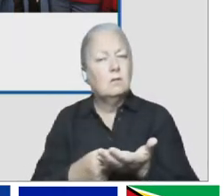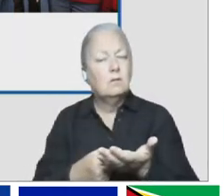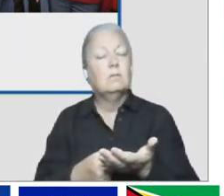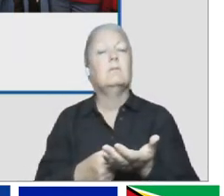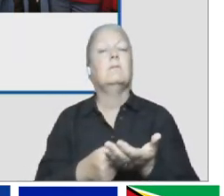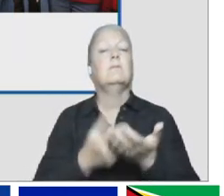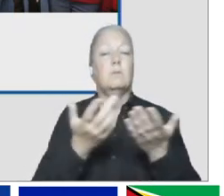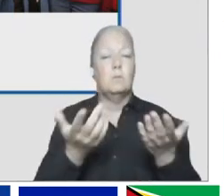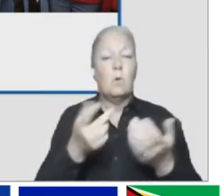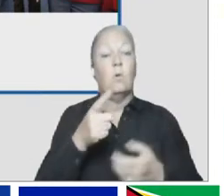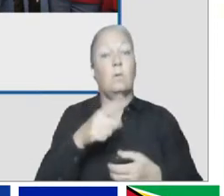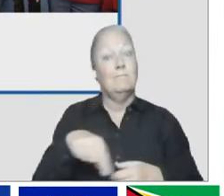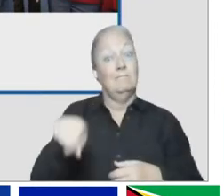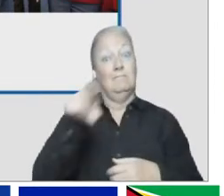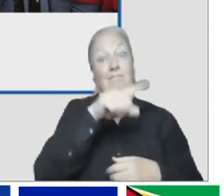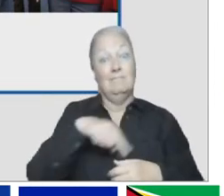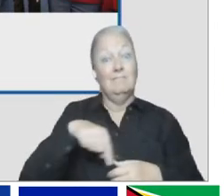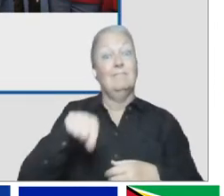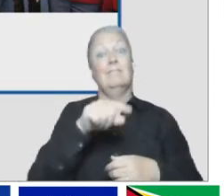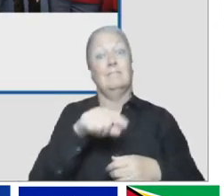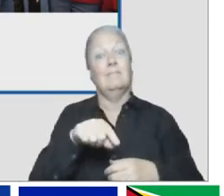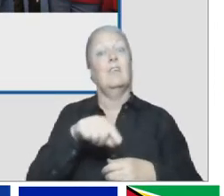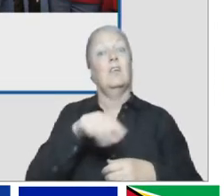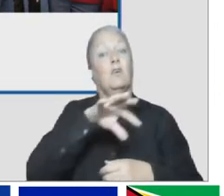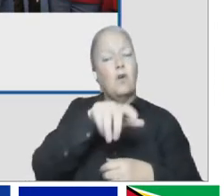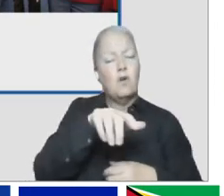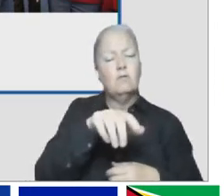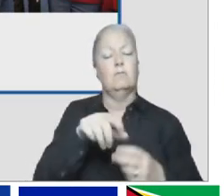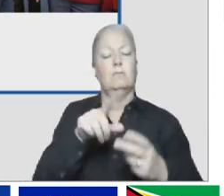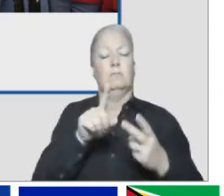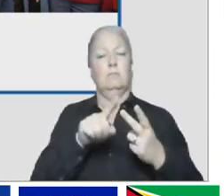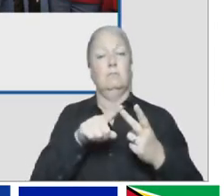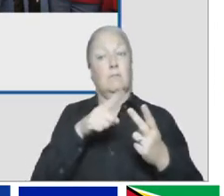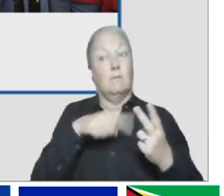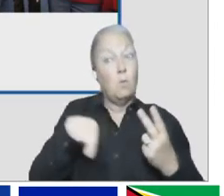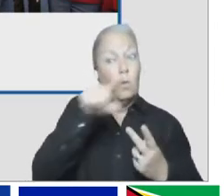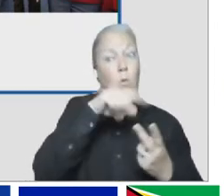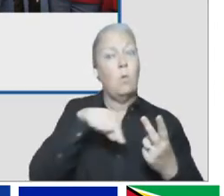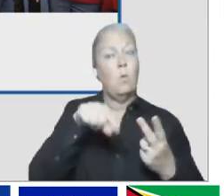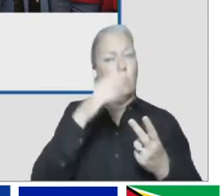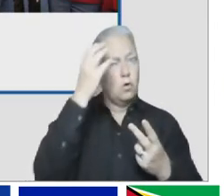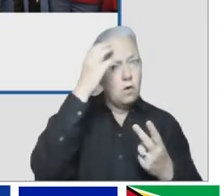whole government through the president